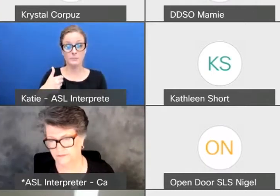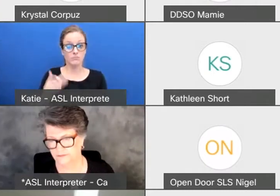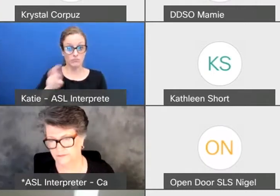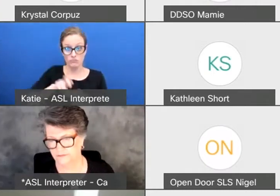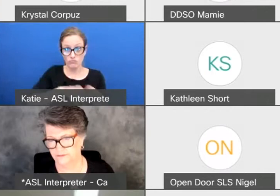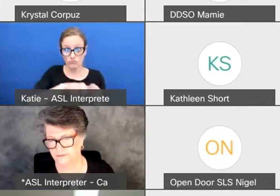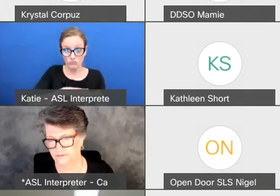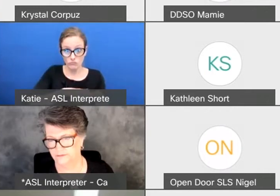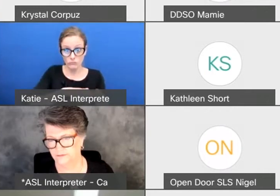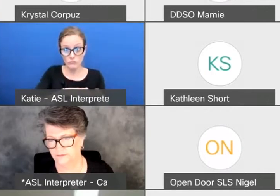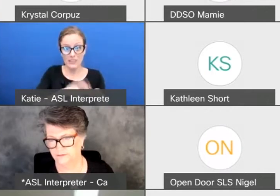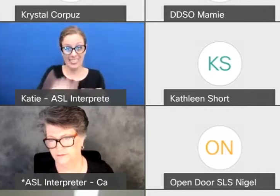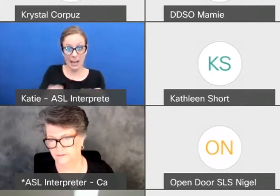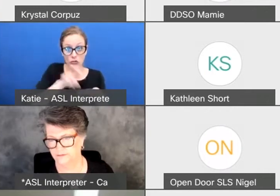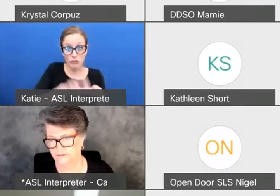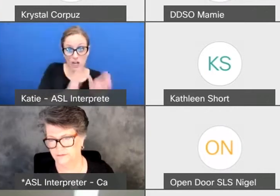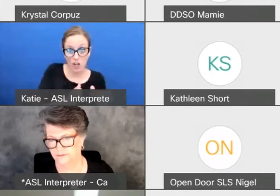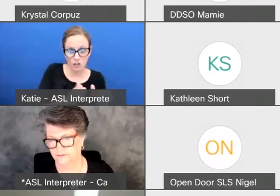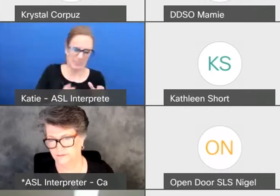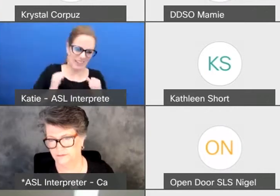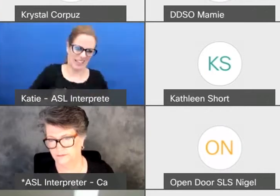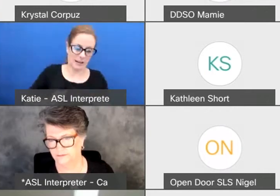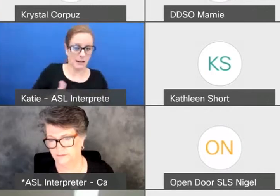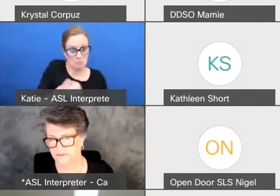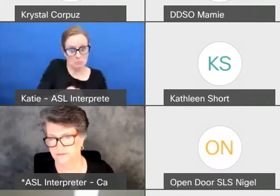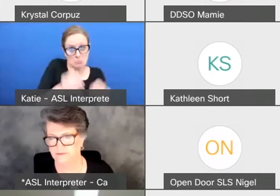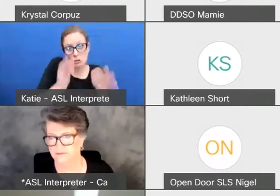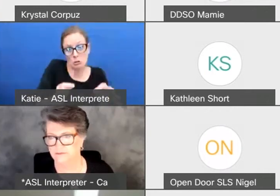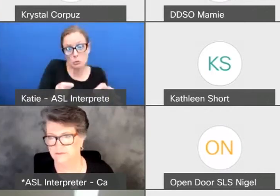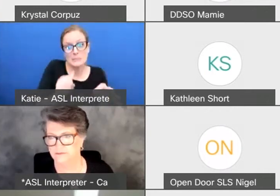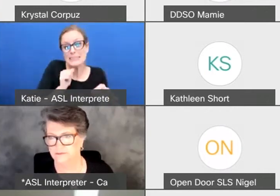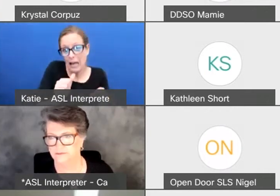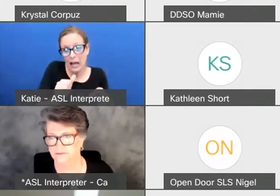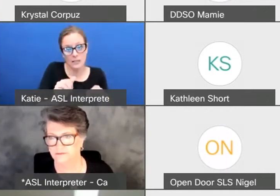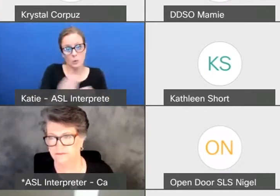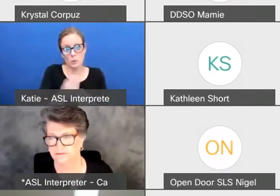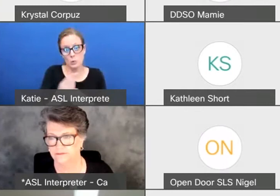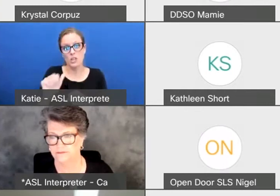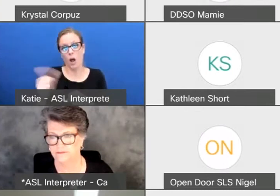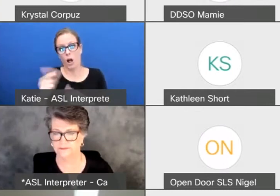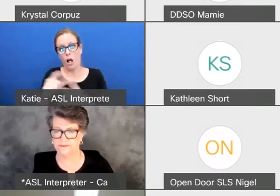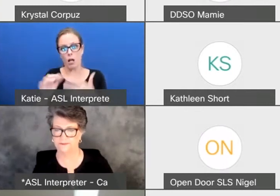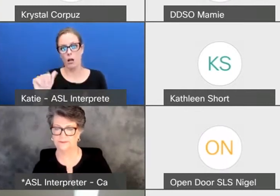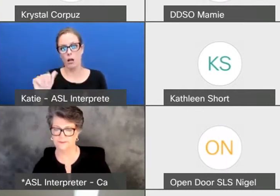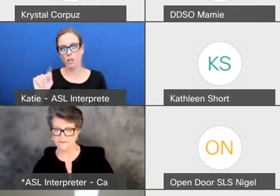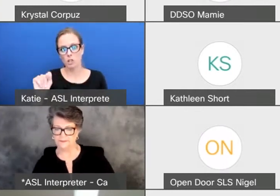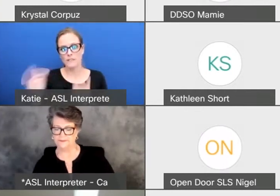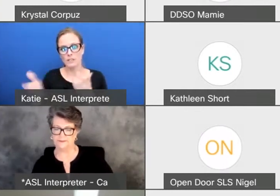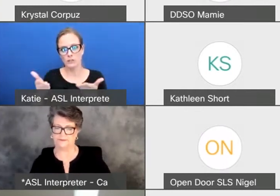that writer or the client might choose not to do alternative services with you anymore. So the alternative services